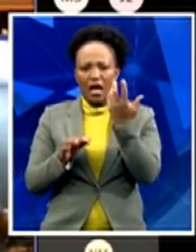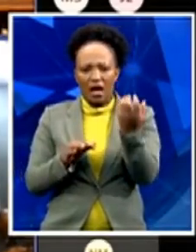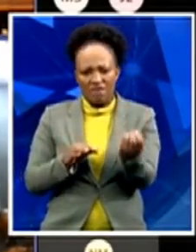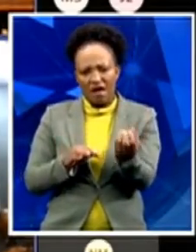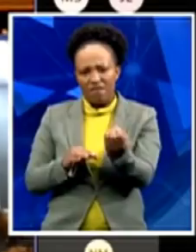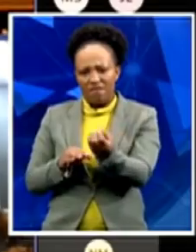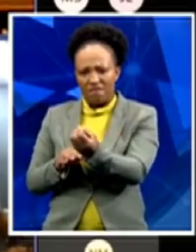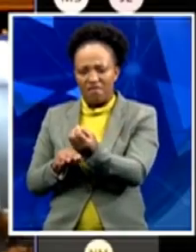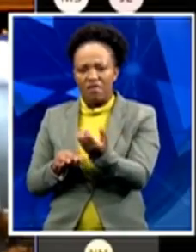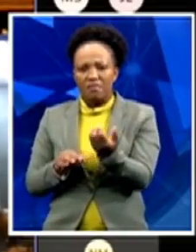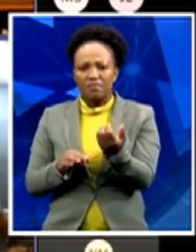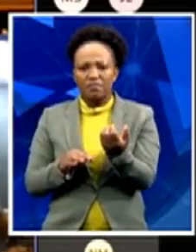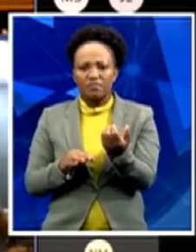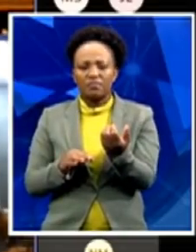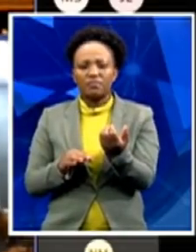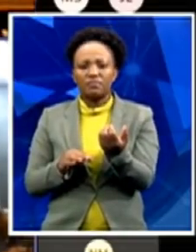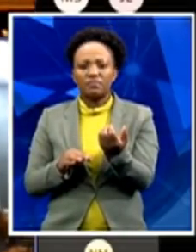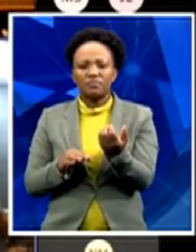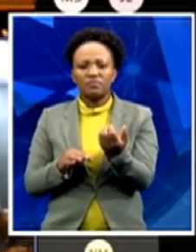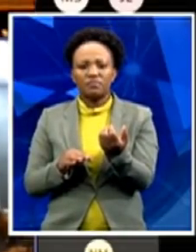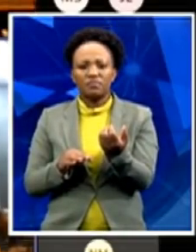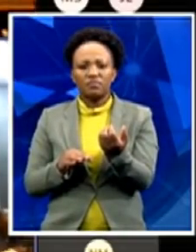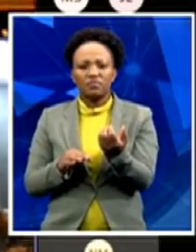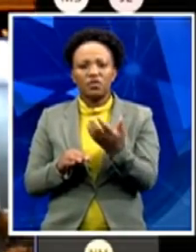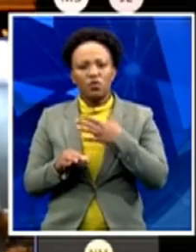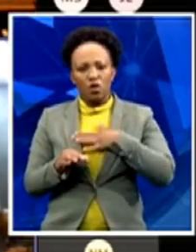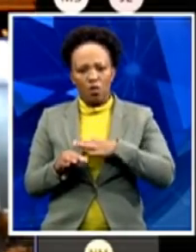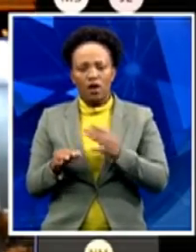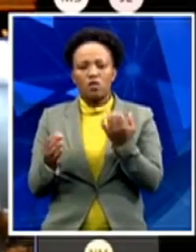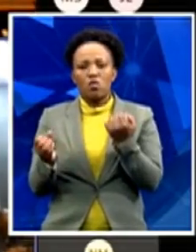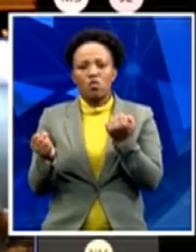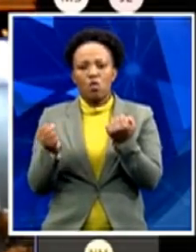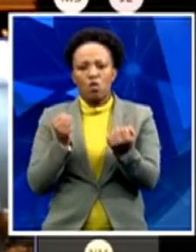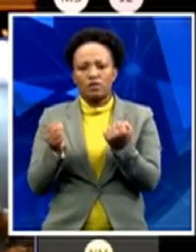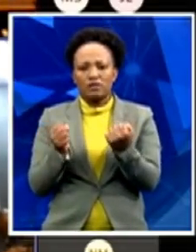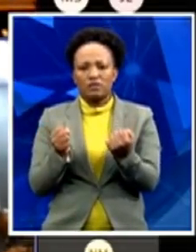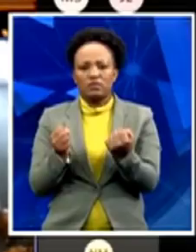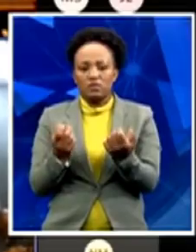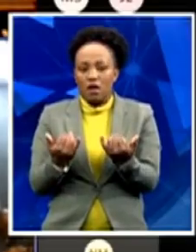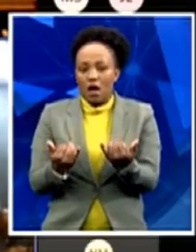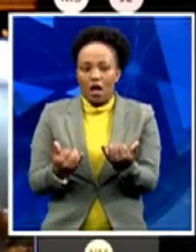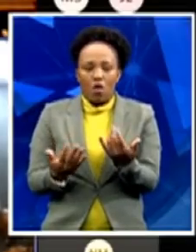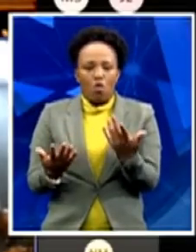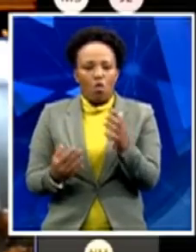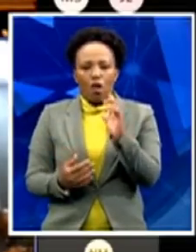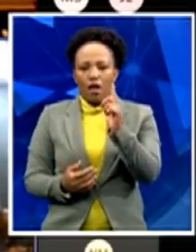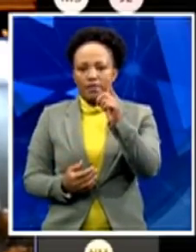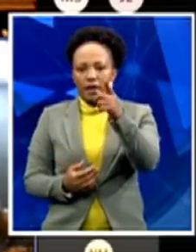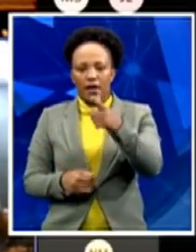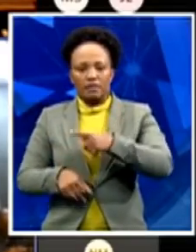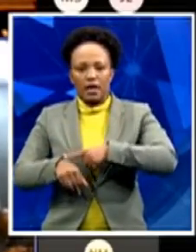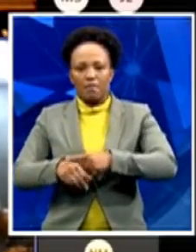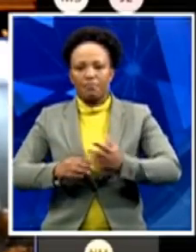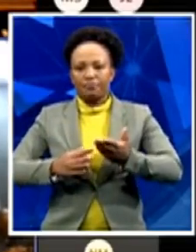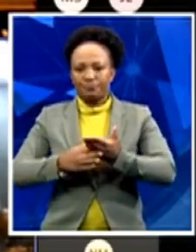we would like the court to consider either now or even during the break, whether or not some regime,